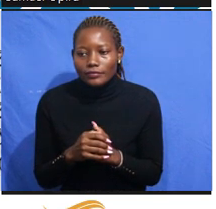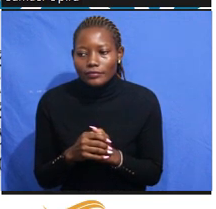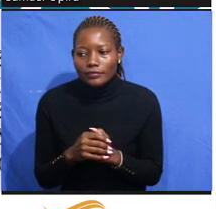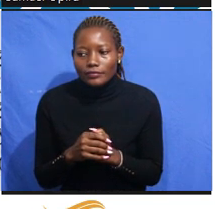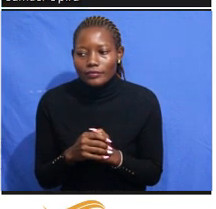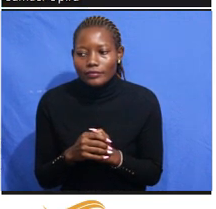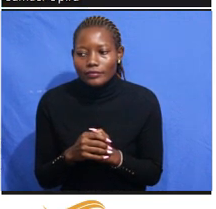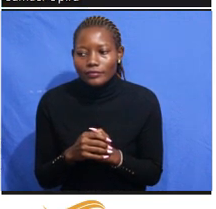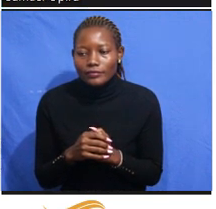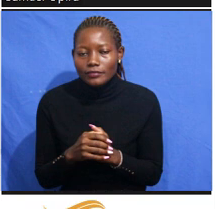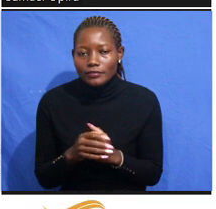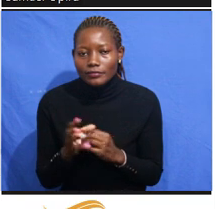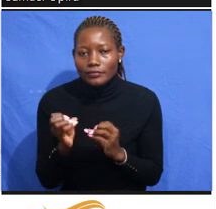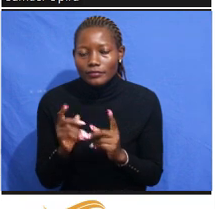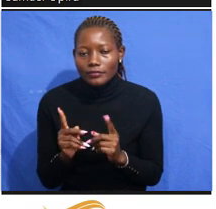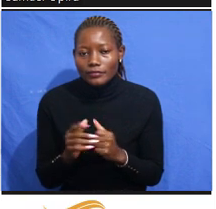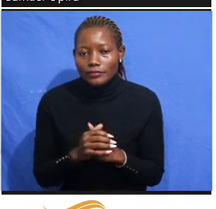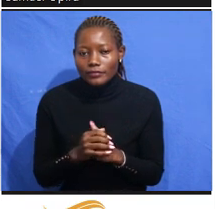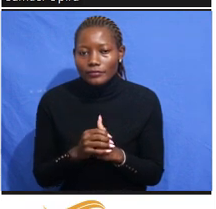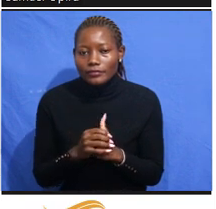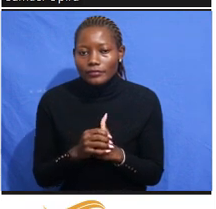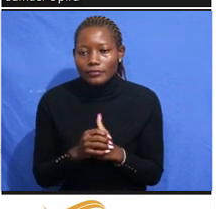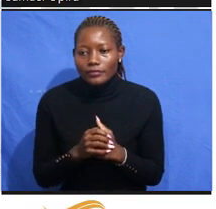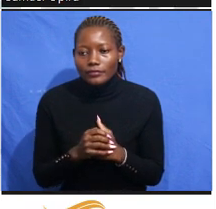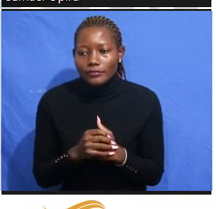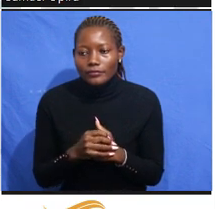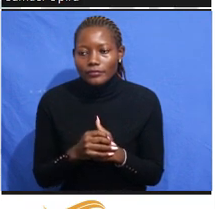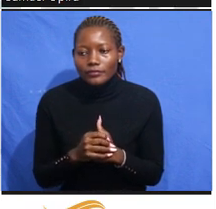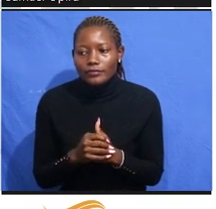there we are. There we are. Sorry.